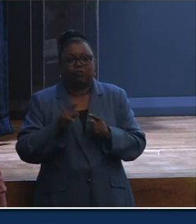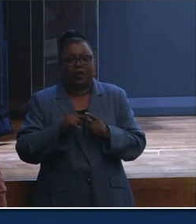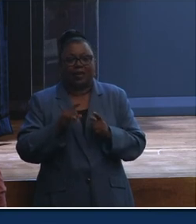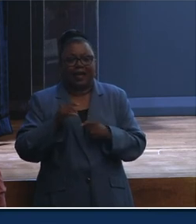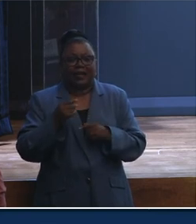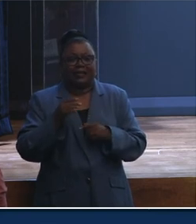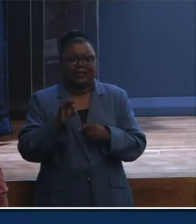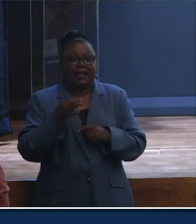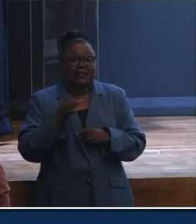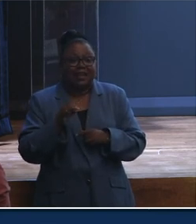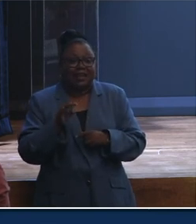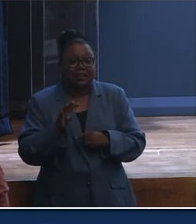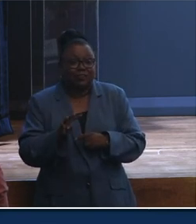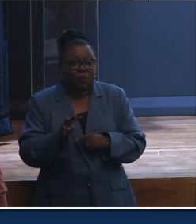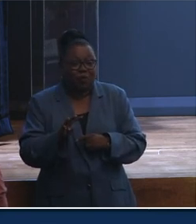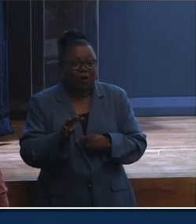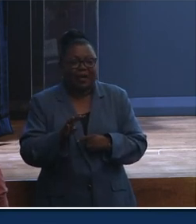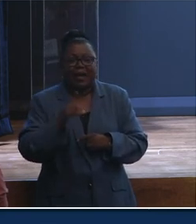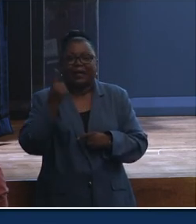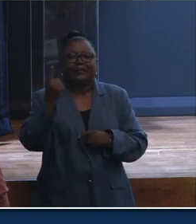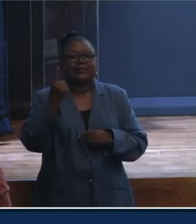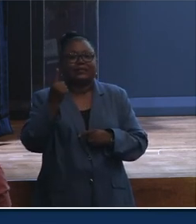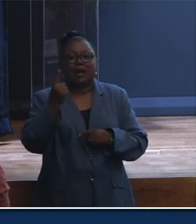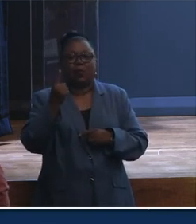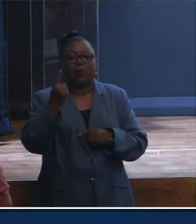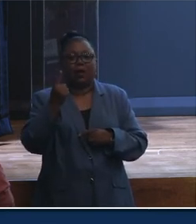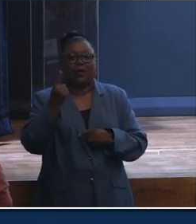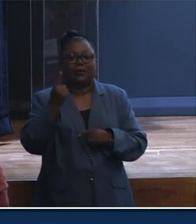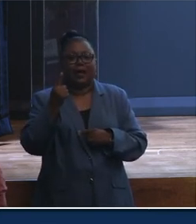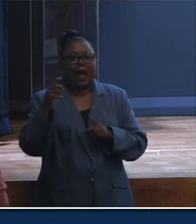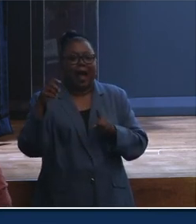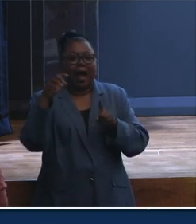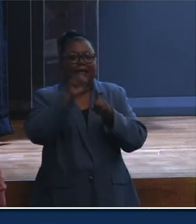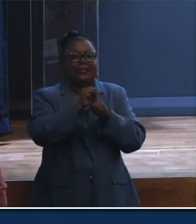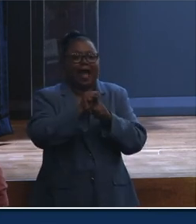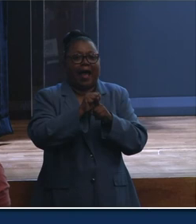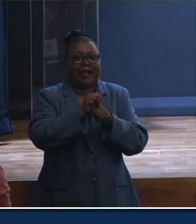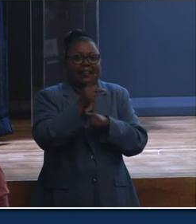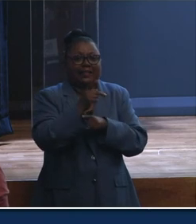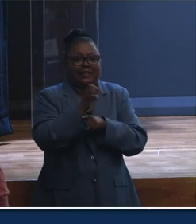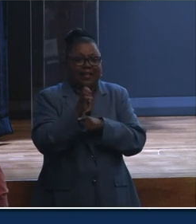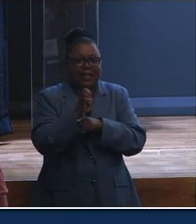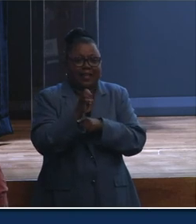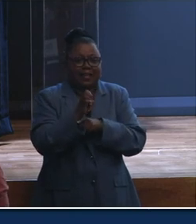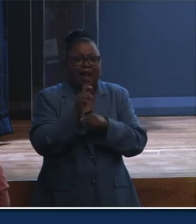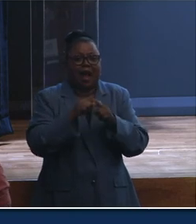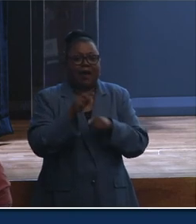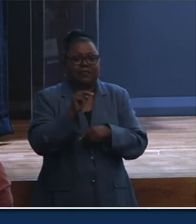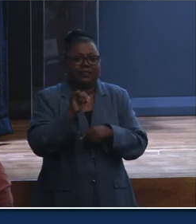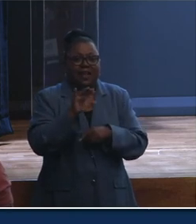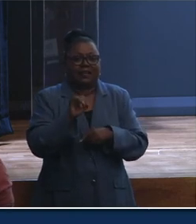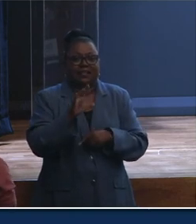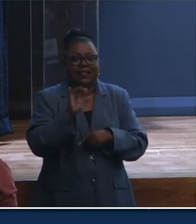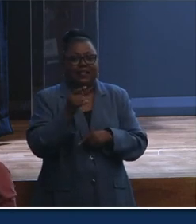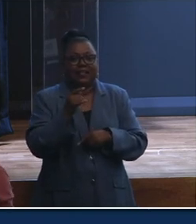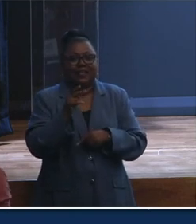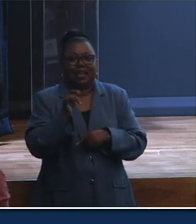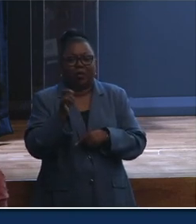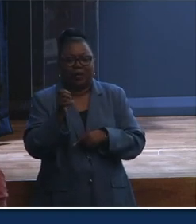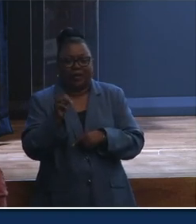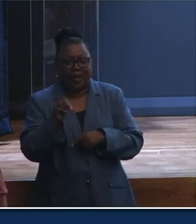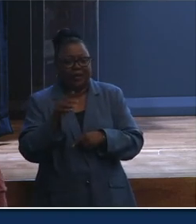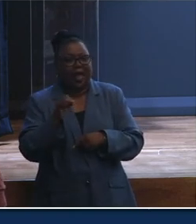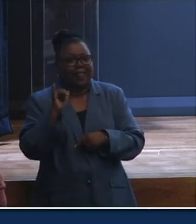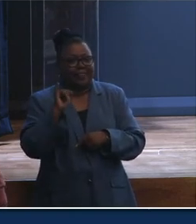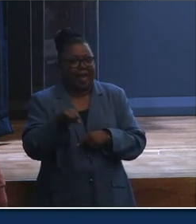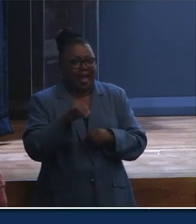in 1994. And someone attacked the knee of Nancy Kerrigan.